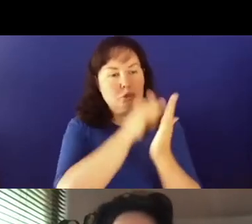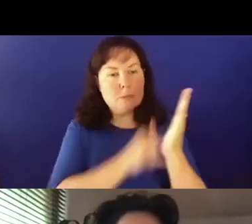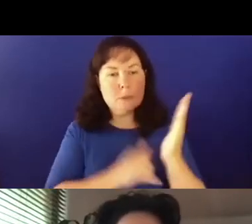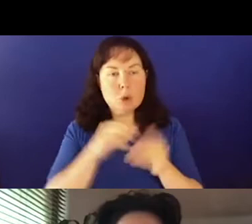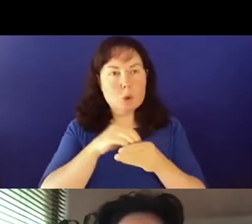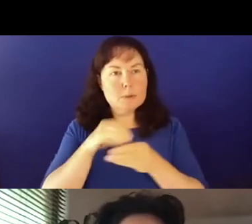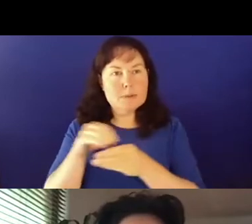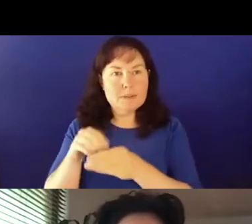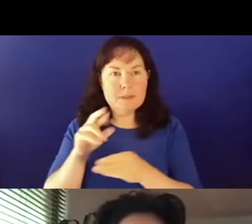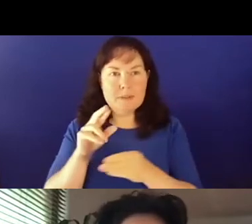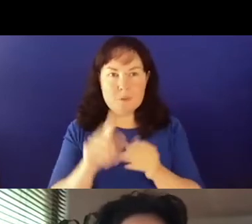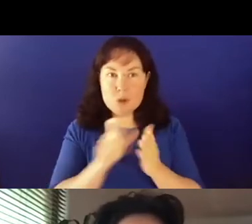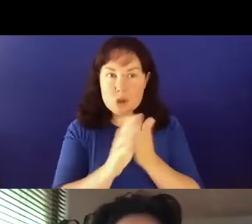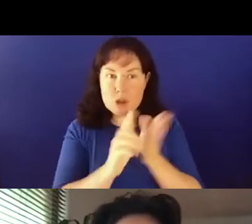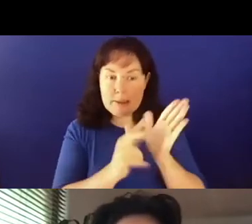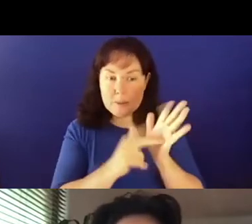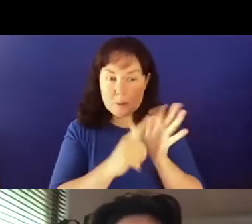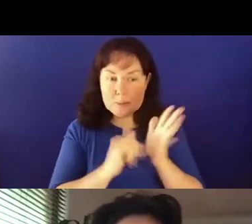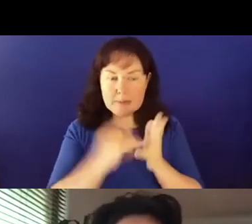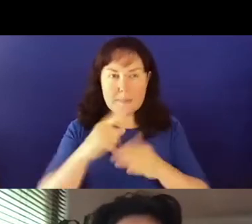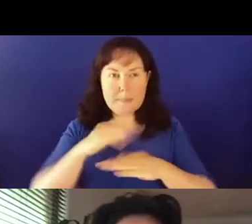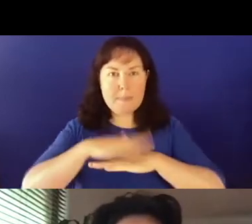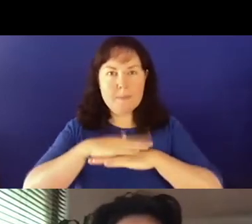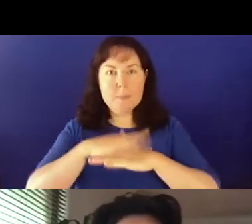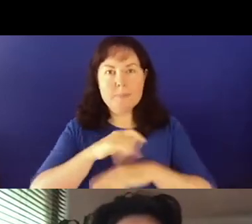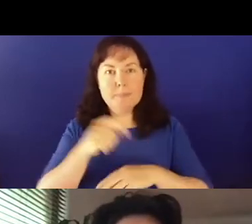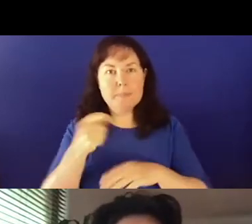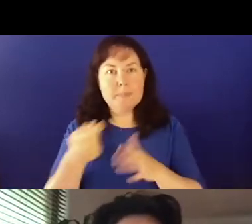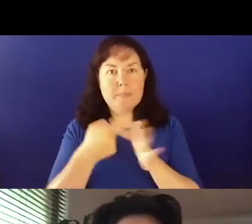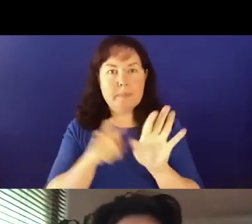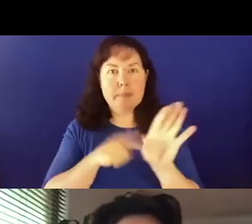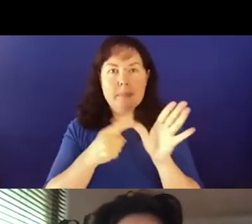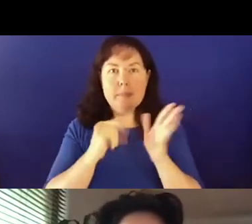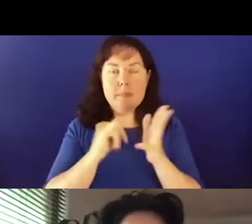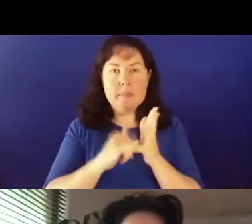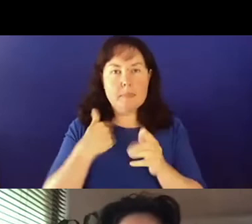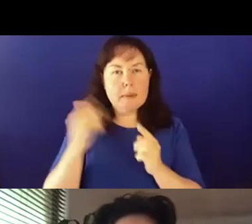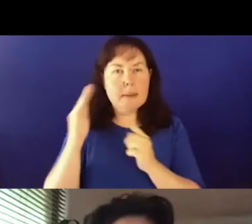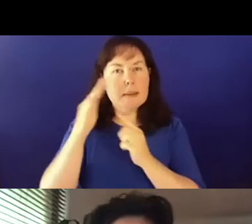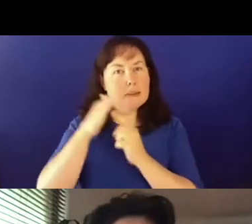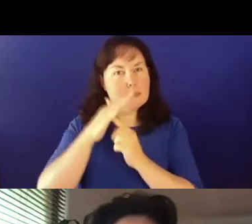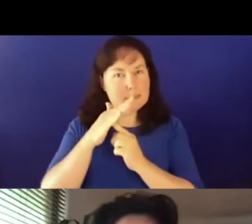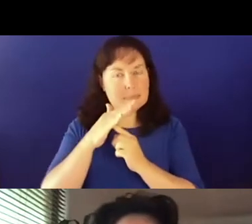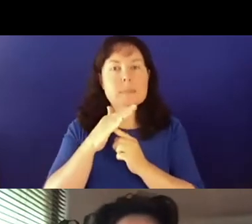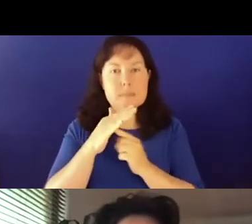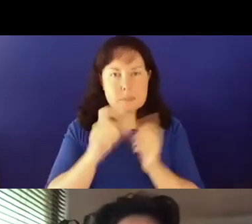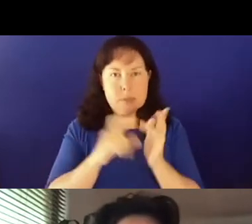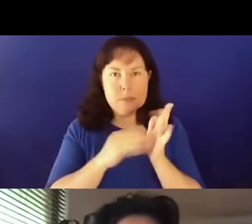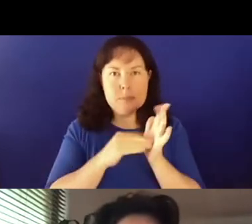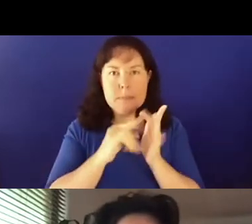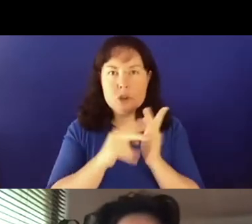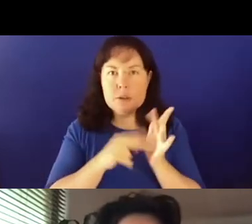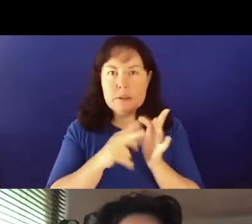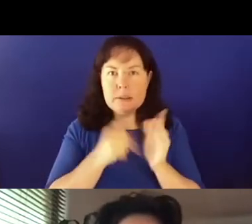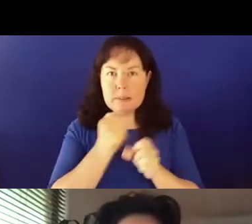you, Caius. Hi everybody, my name's Caius Hepworth. I'm the head of commissioning and programming at NITV, which is the National